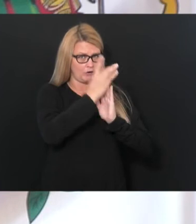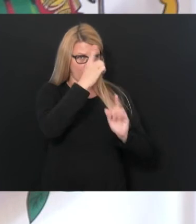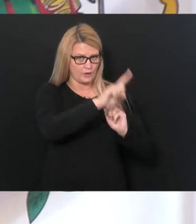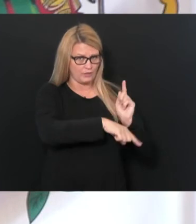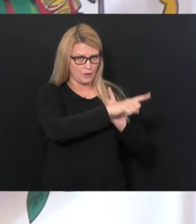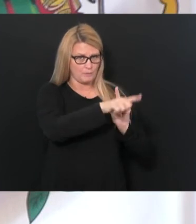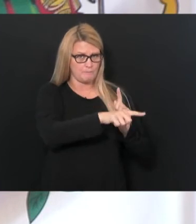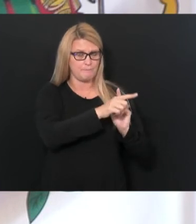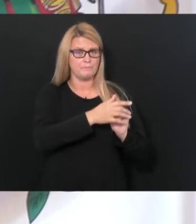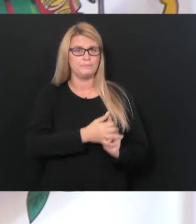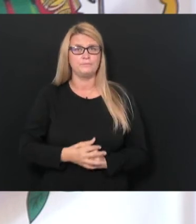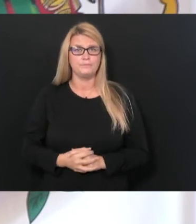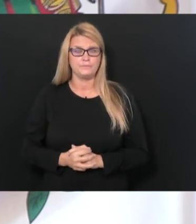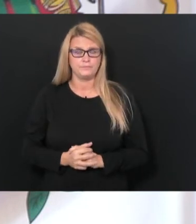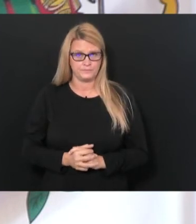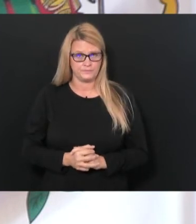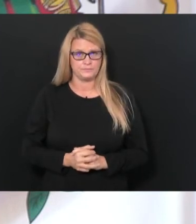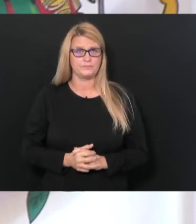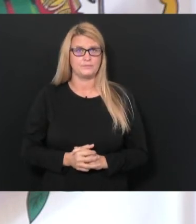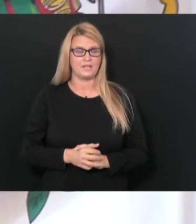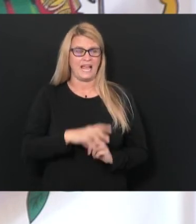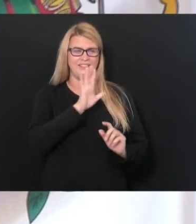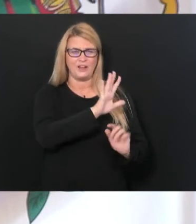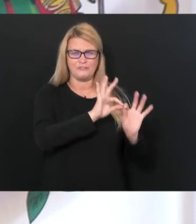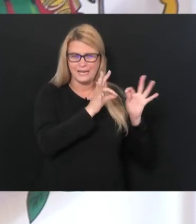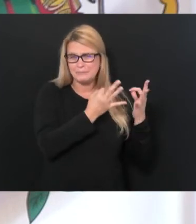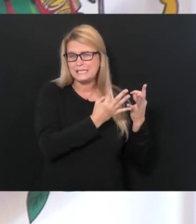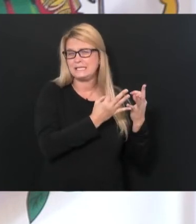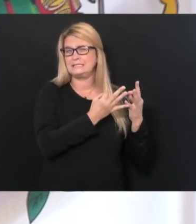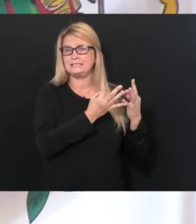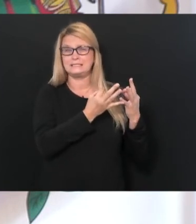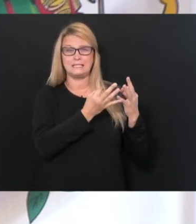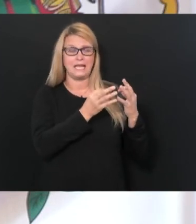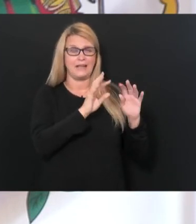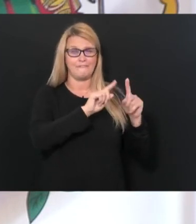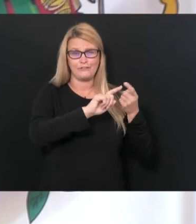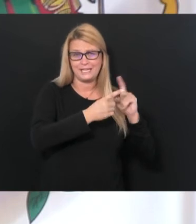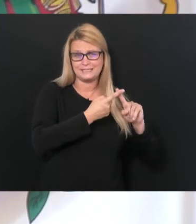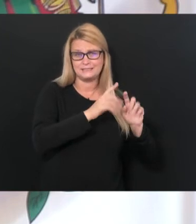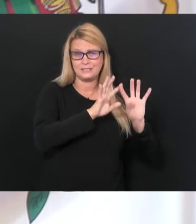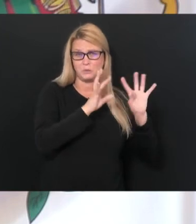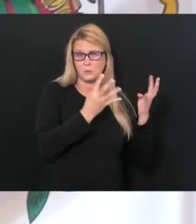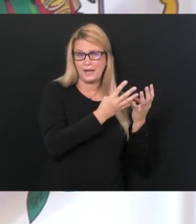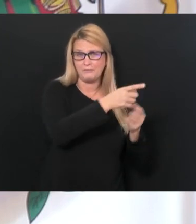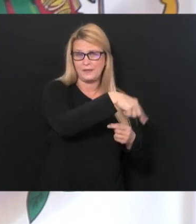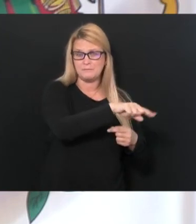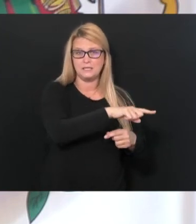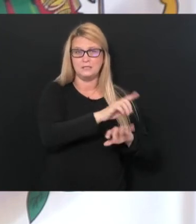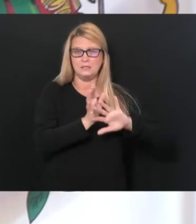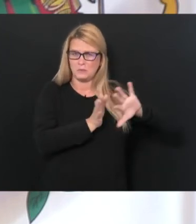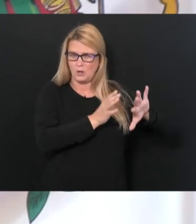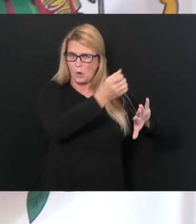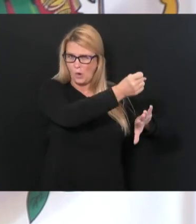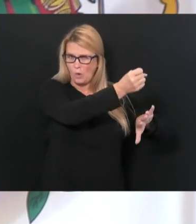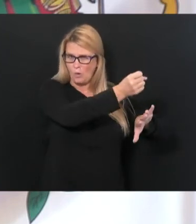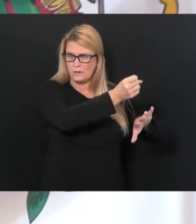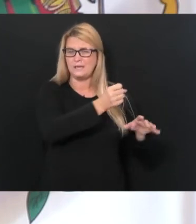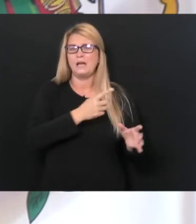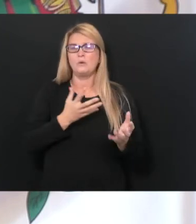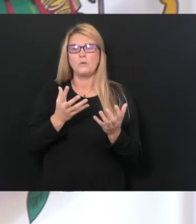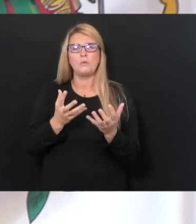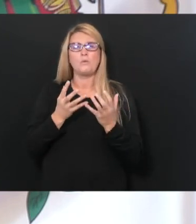we've lost and all those that their loved ones and the people that are all around them. But before I go there, I'd